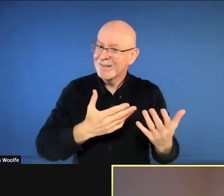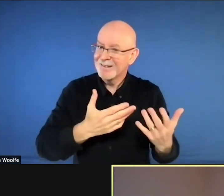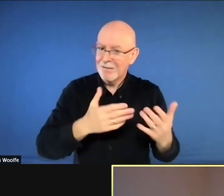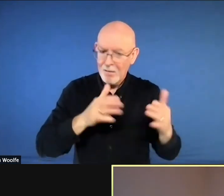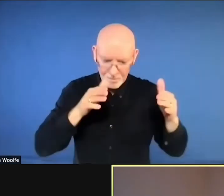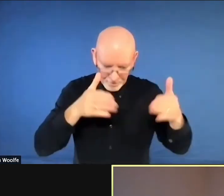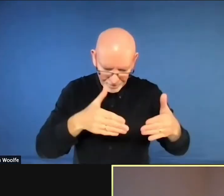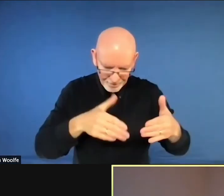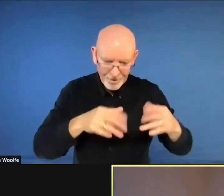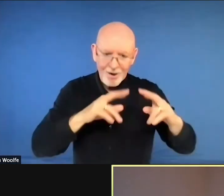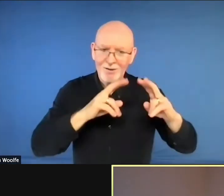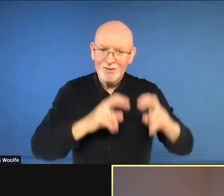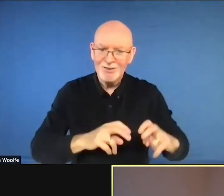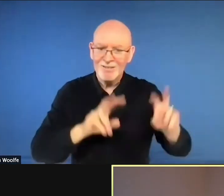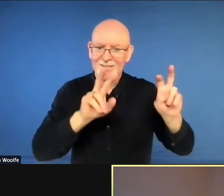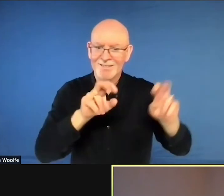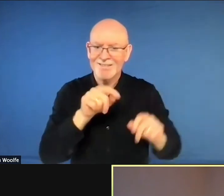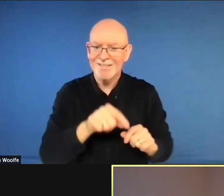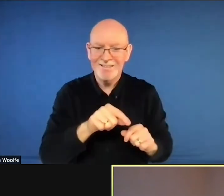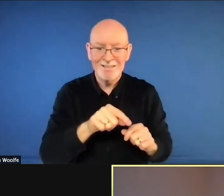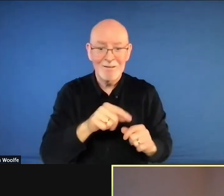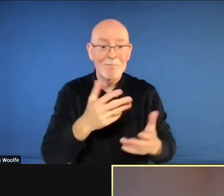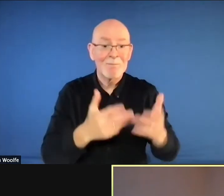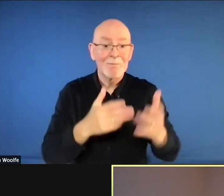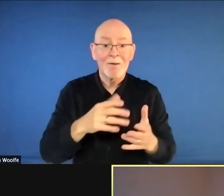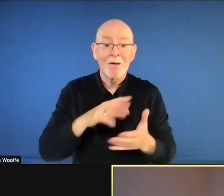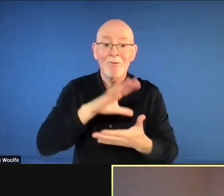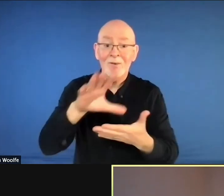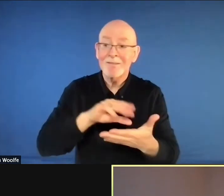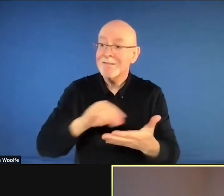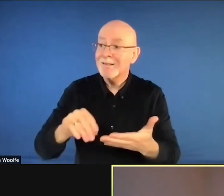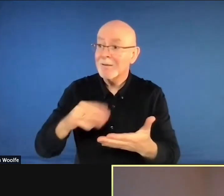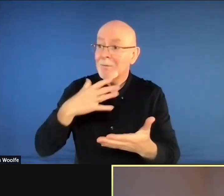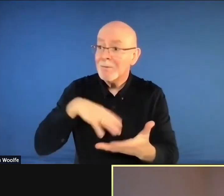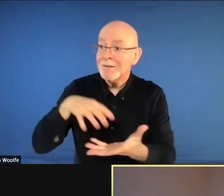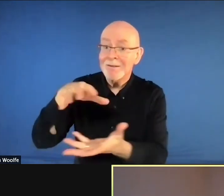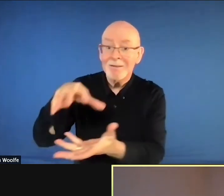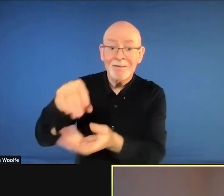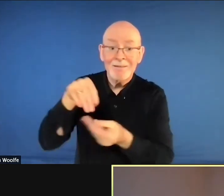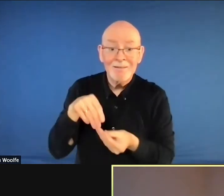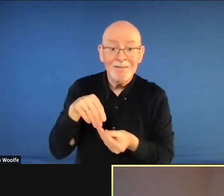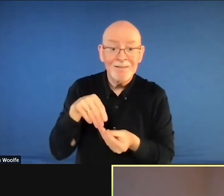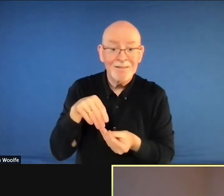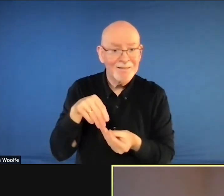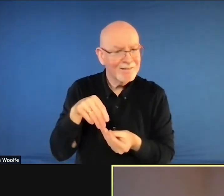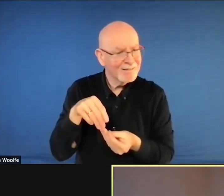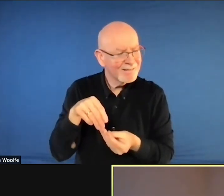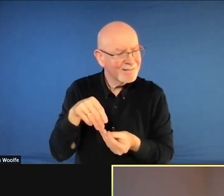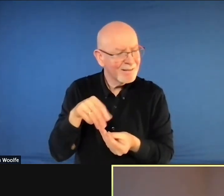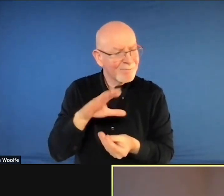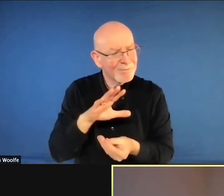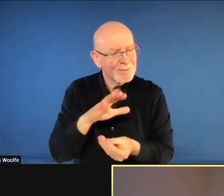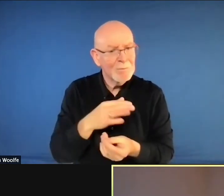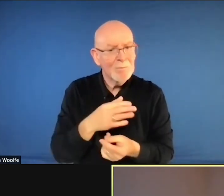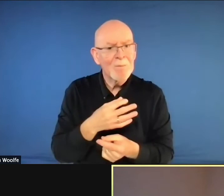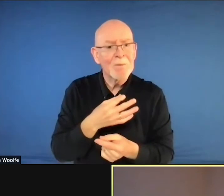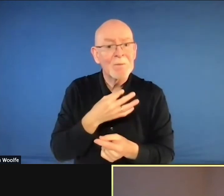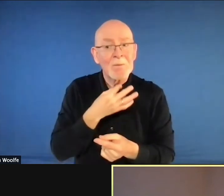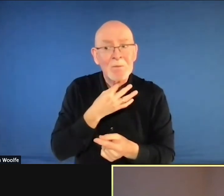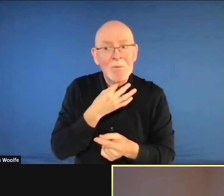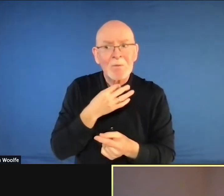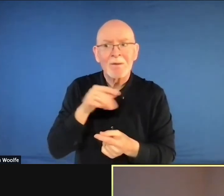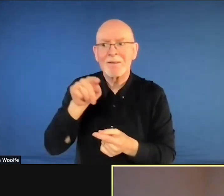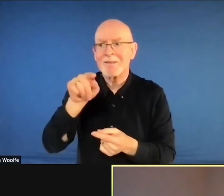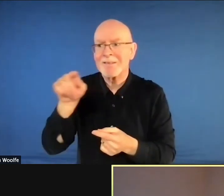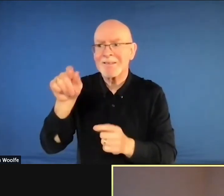due to the sensitivities of displacement, there are many other technical aspects which need to be considered,